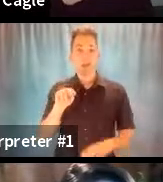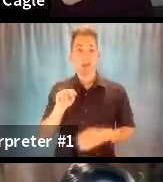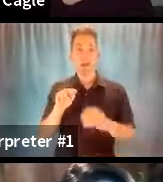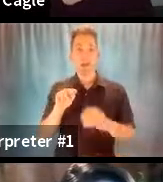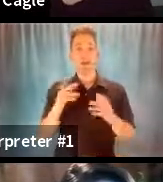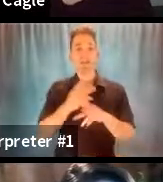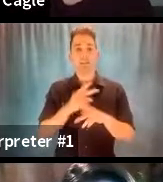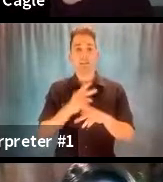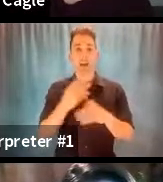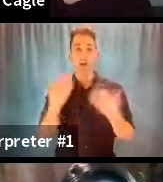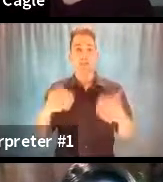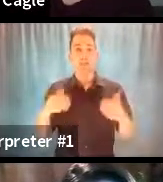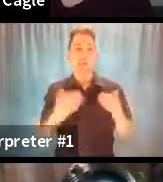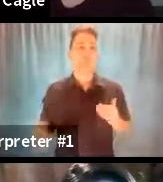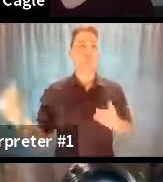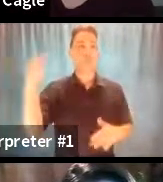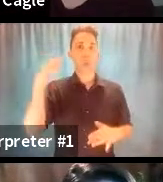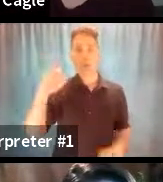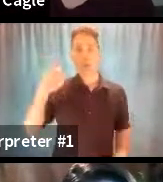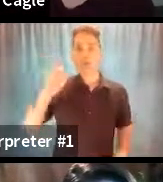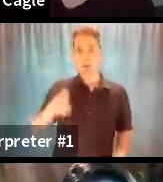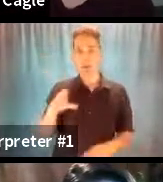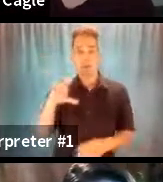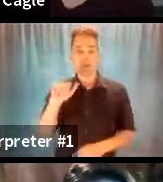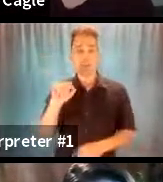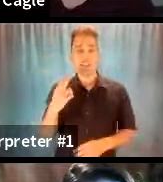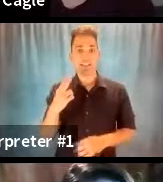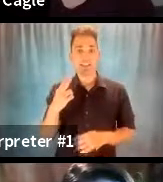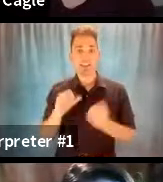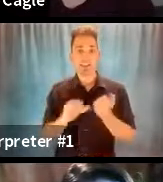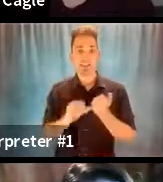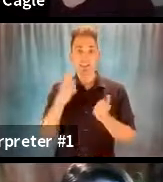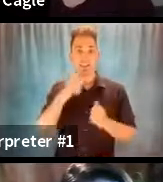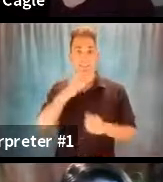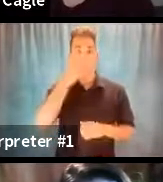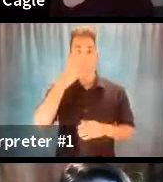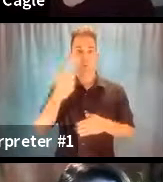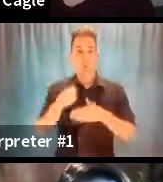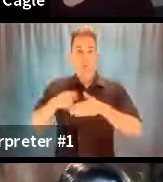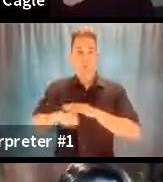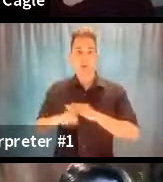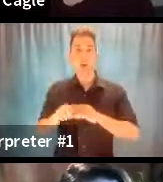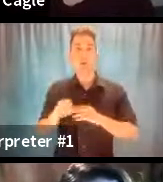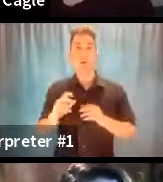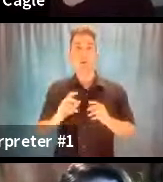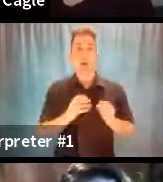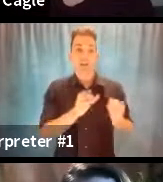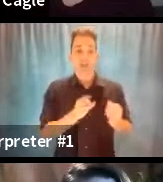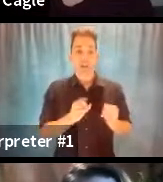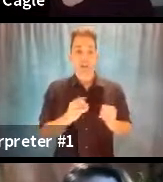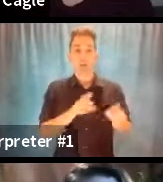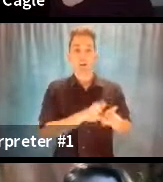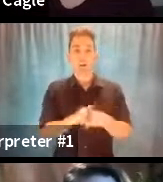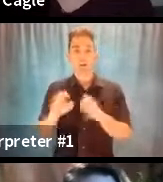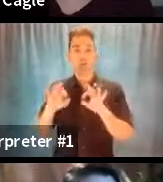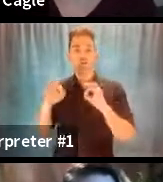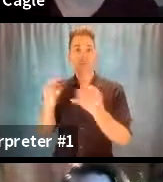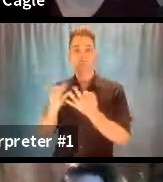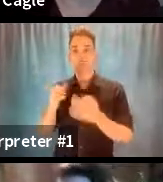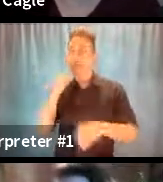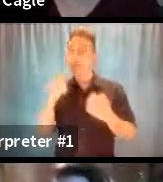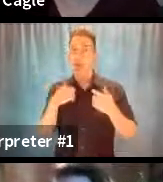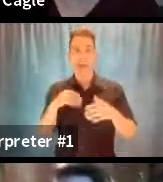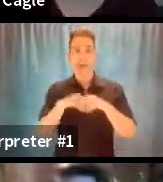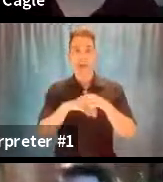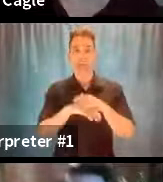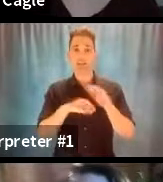for direct cash assistance to foreign-born individuals and families who have not had access to the state and federal